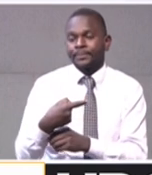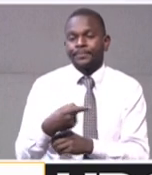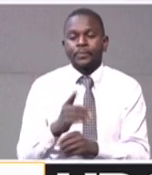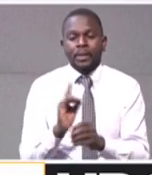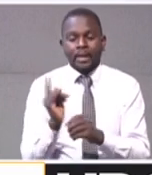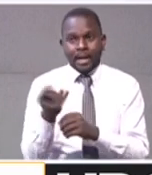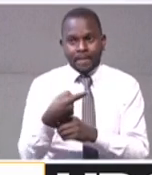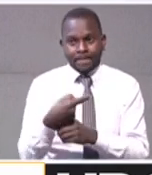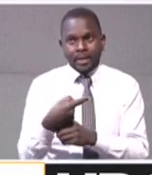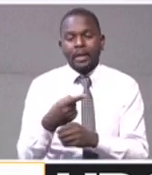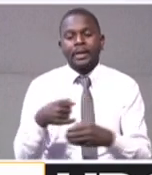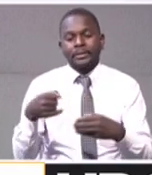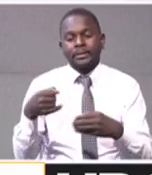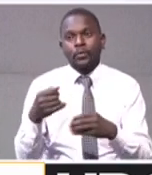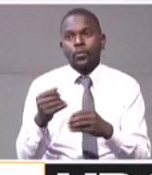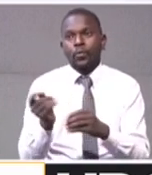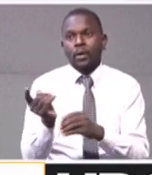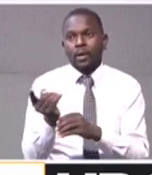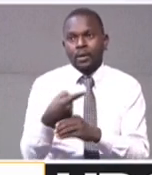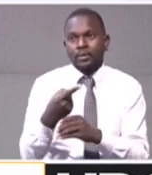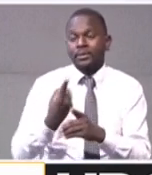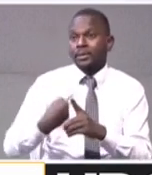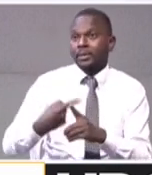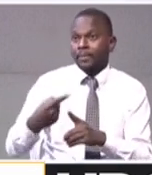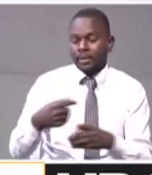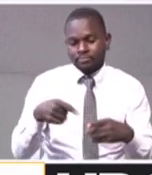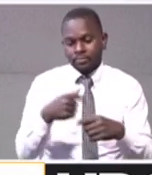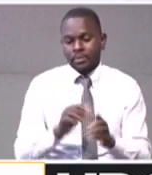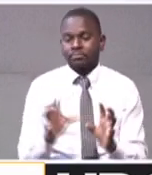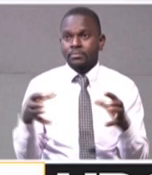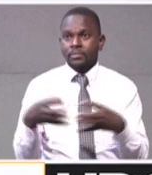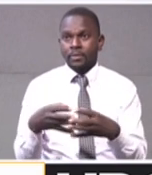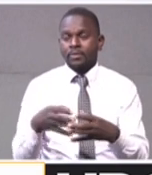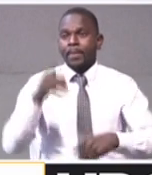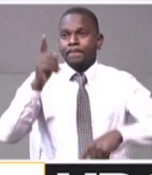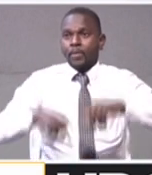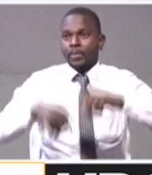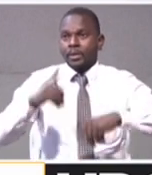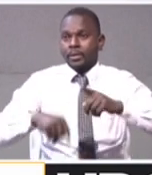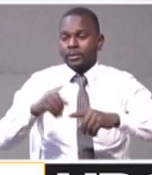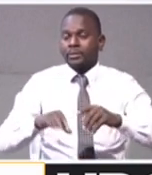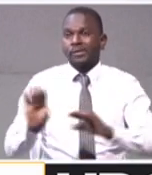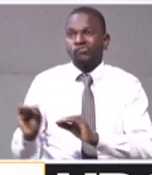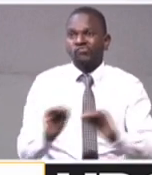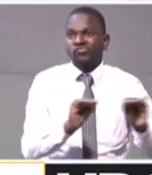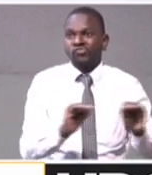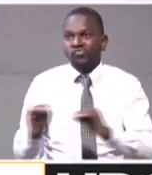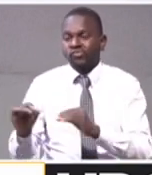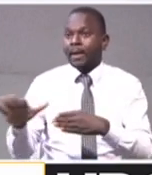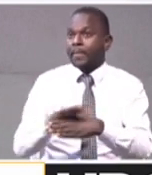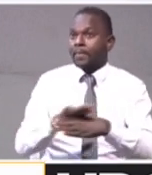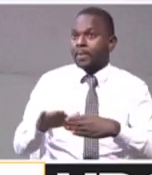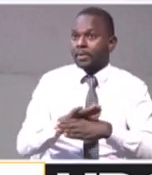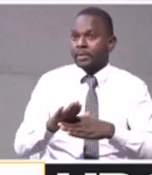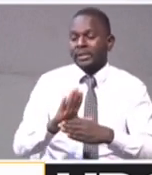Kampala and Wakiso are included in this category because of population movement trade